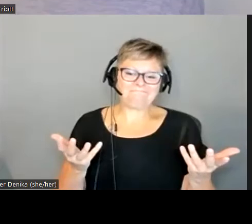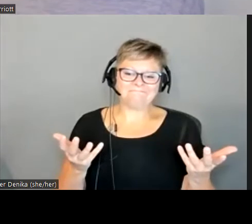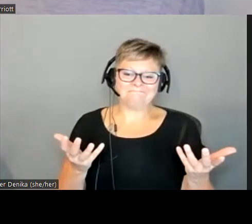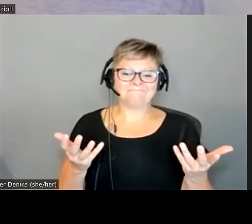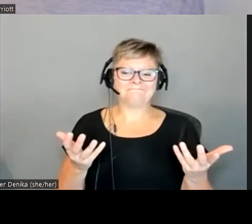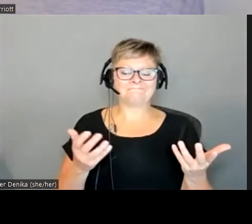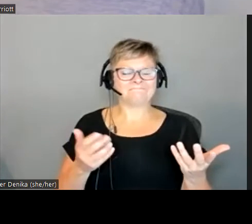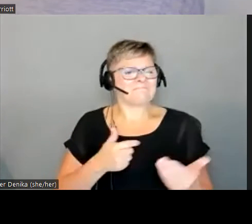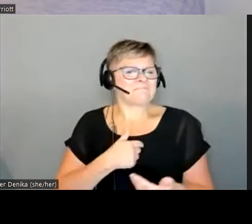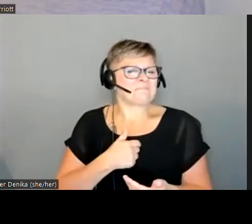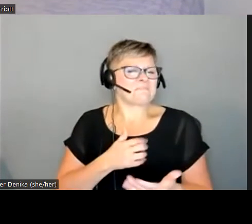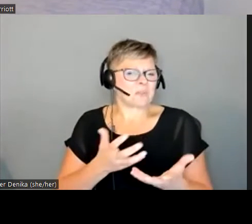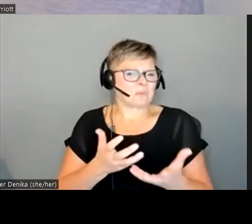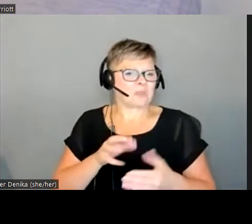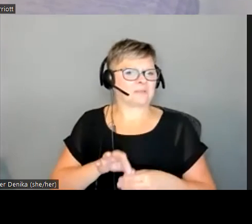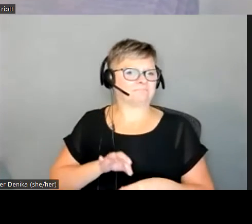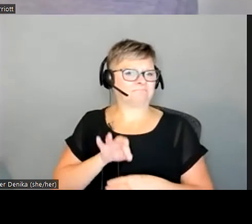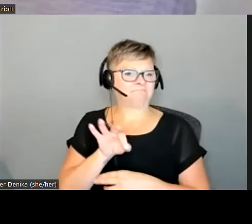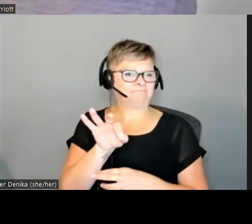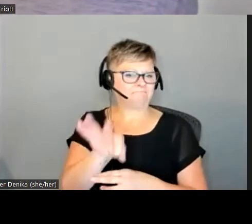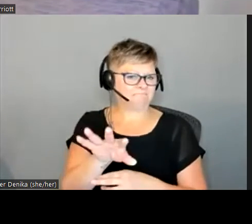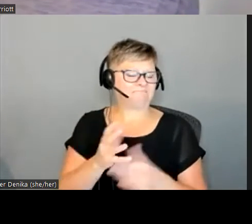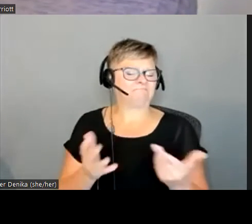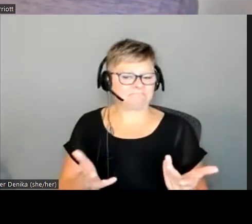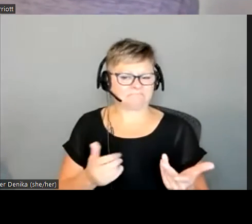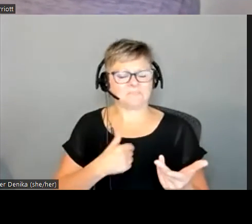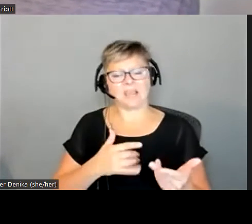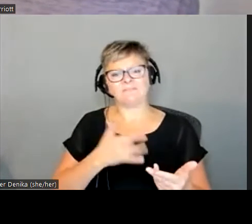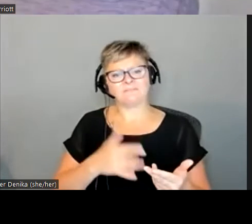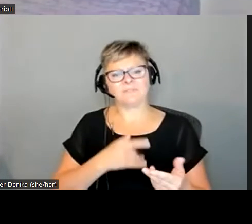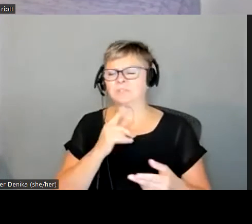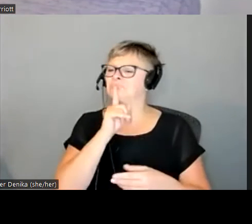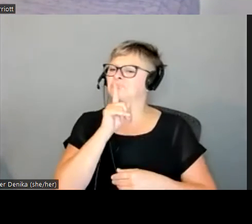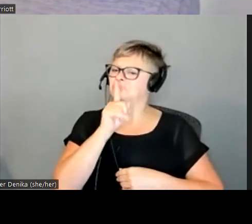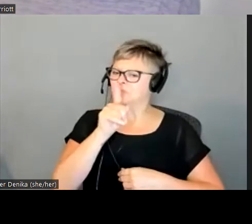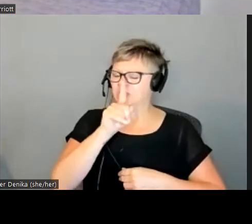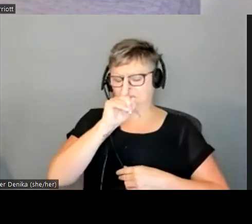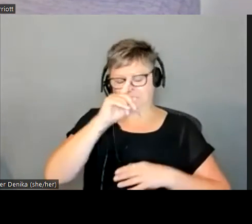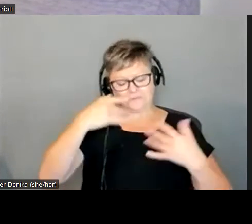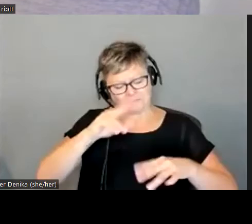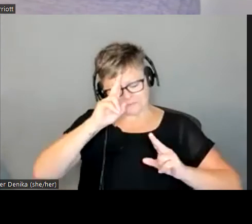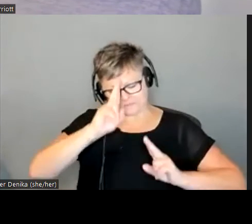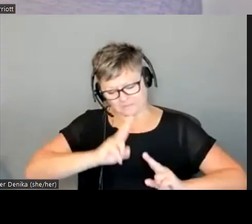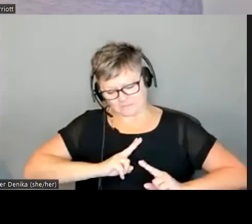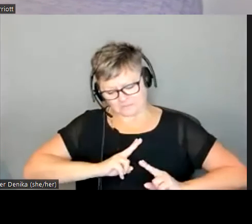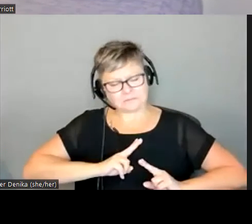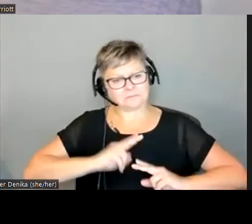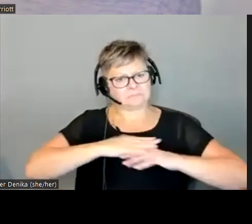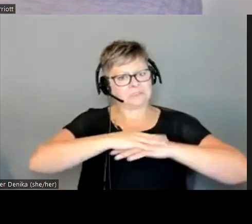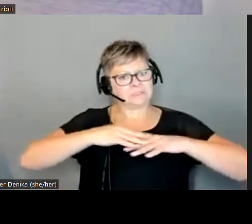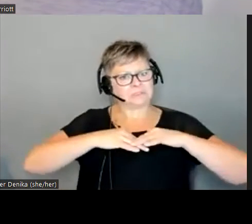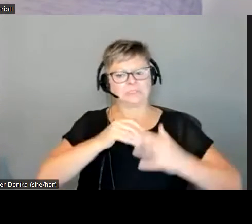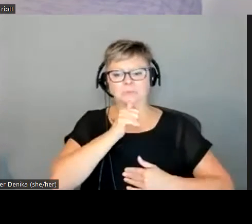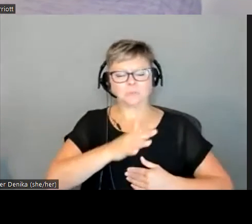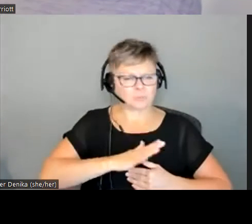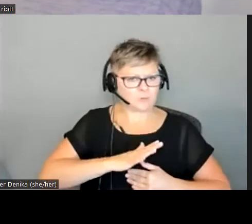just wanted to mention that the few things is, like, I feel very privileged to where I sit right now as an Indigenous woman of Giksan